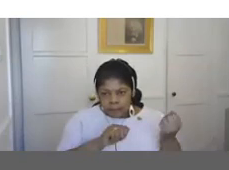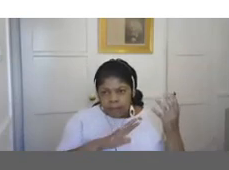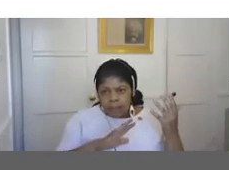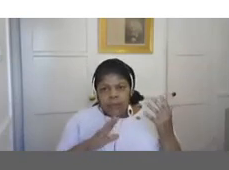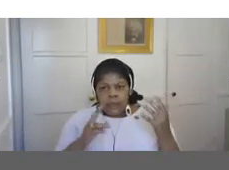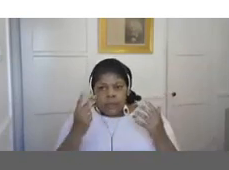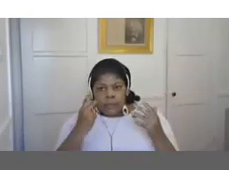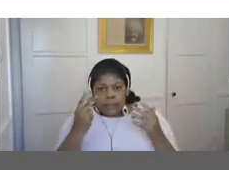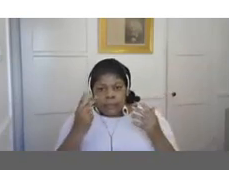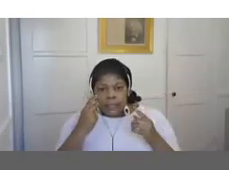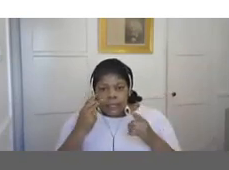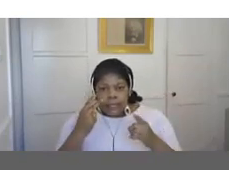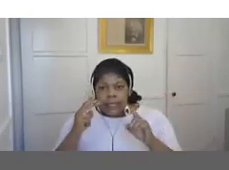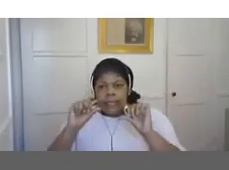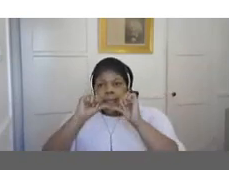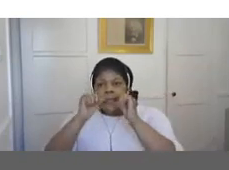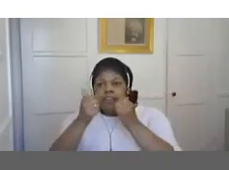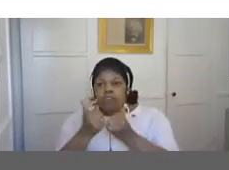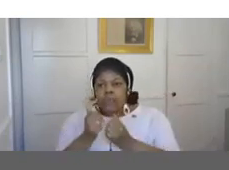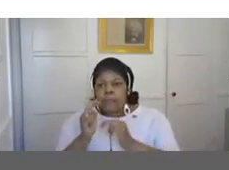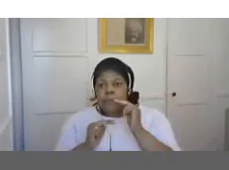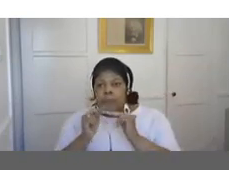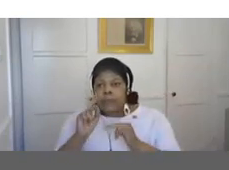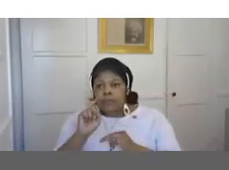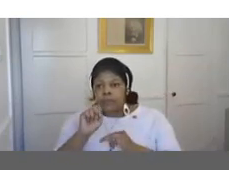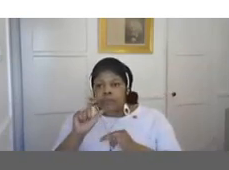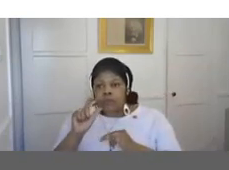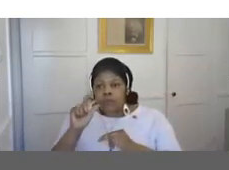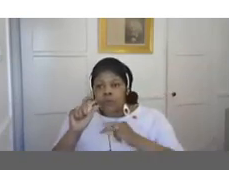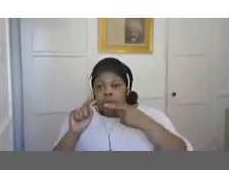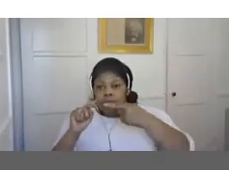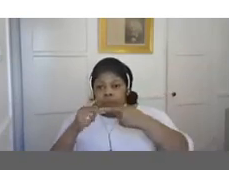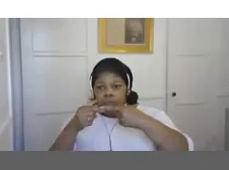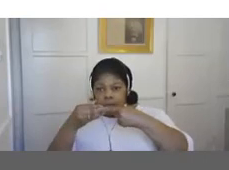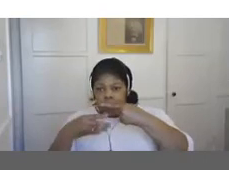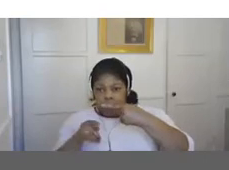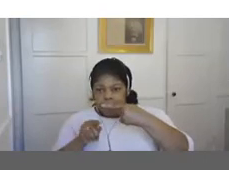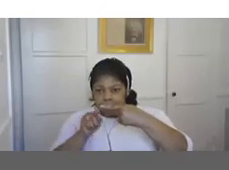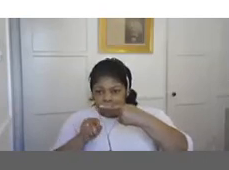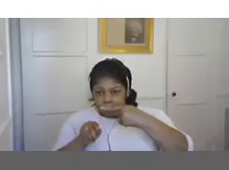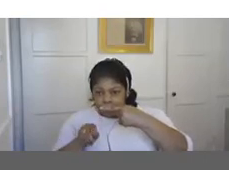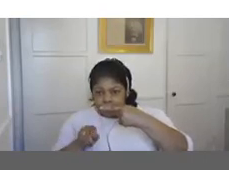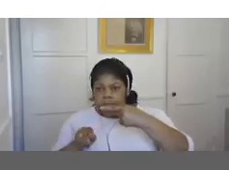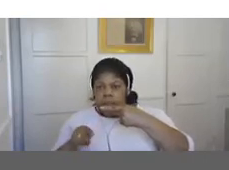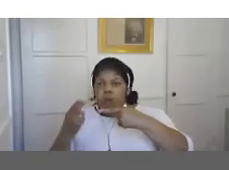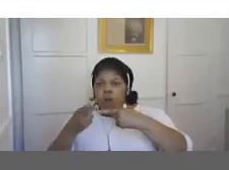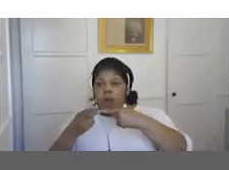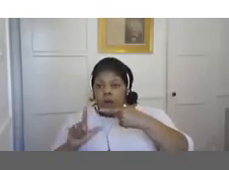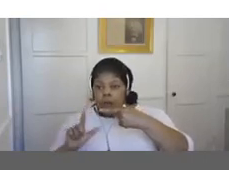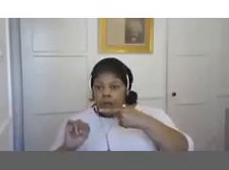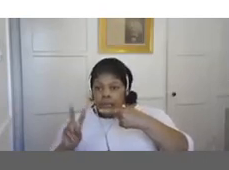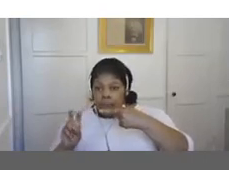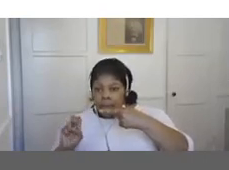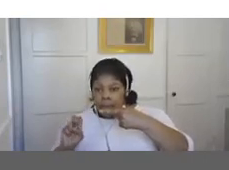Underneath the Shape Builder tool, and it's live paint. And that can be kind of interesting to work with